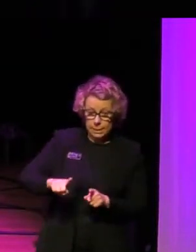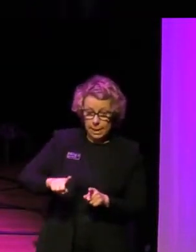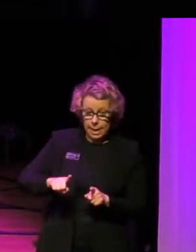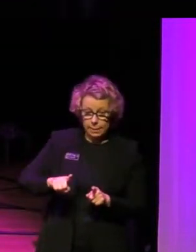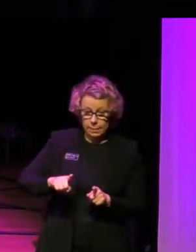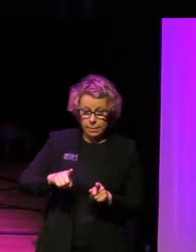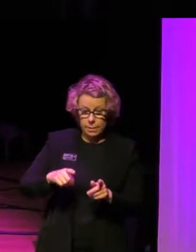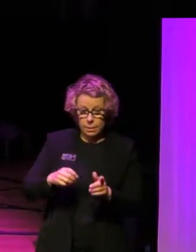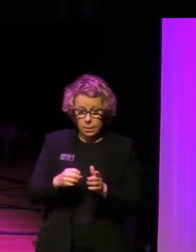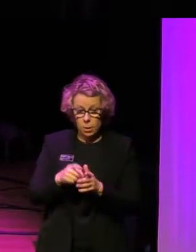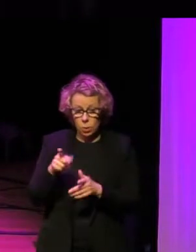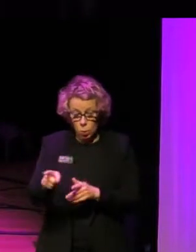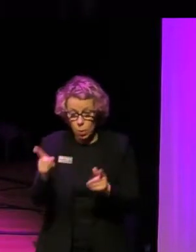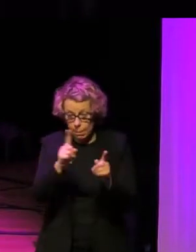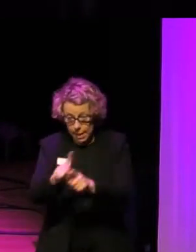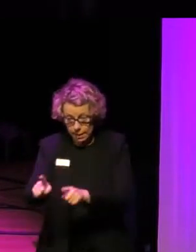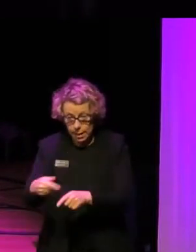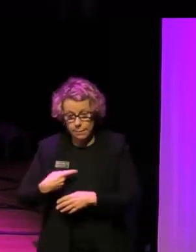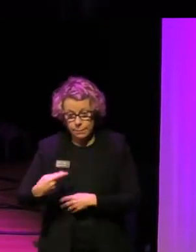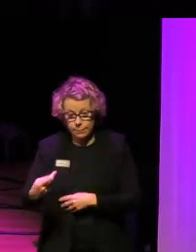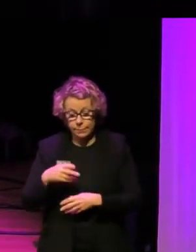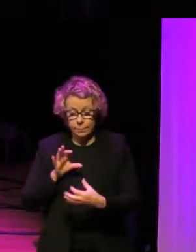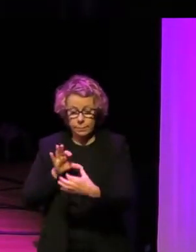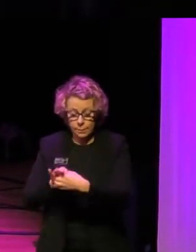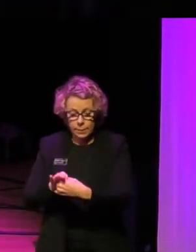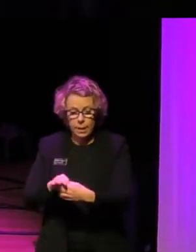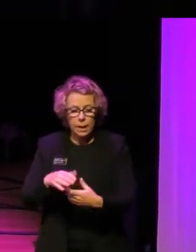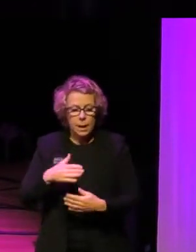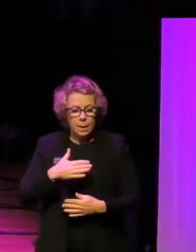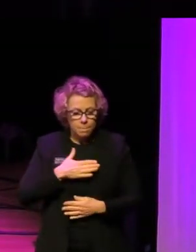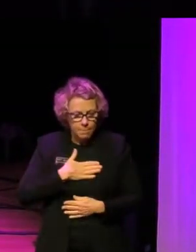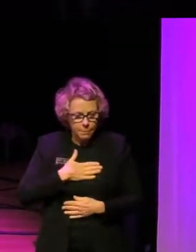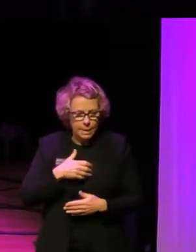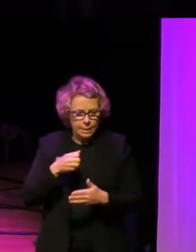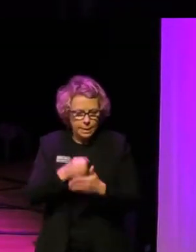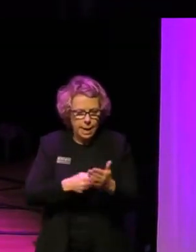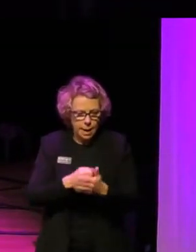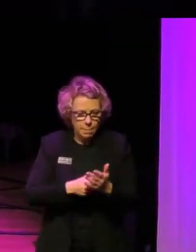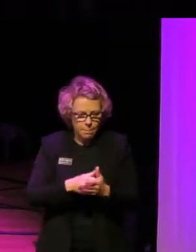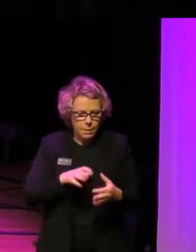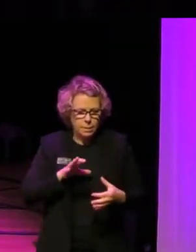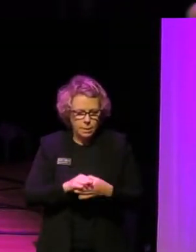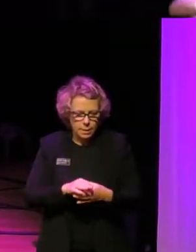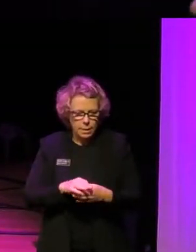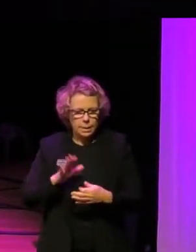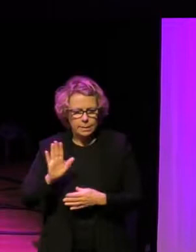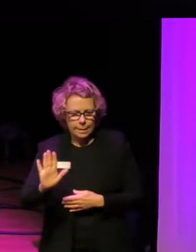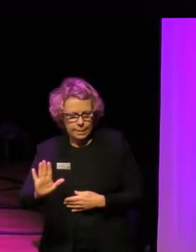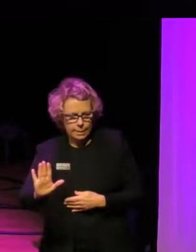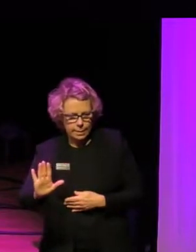humanity. My thriving in life is linked with your thriving.